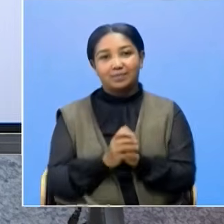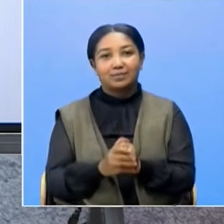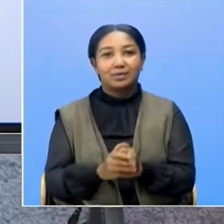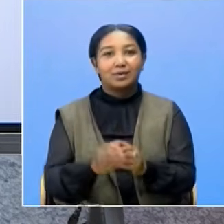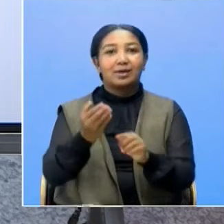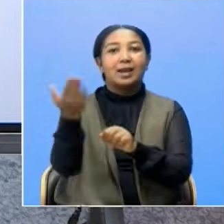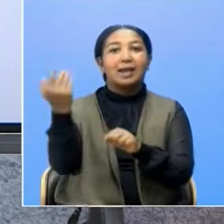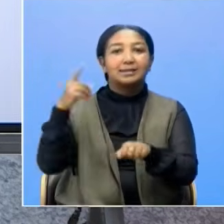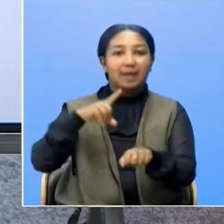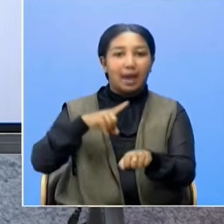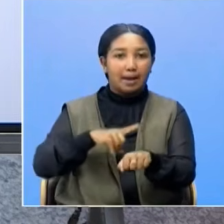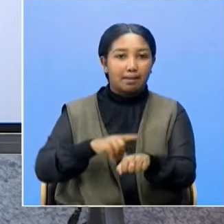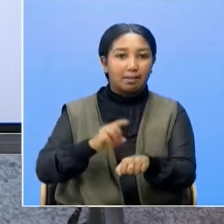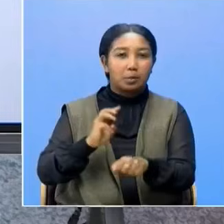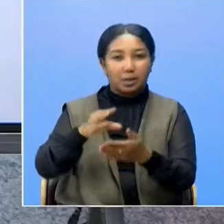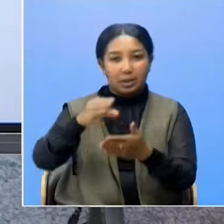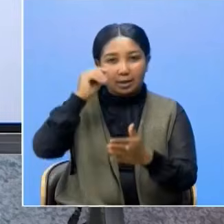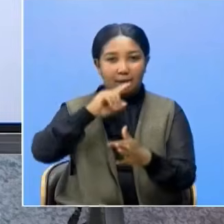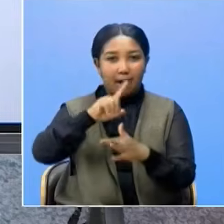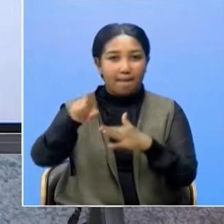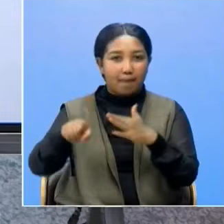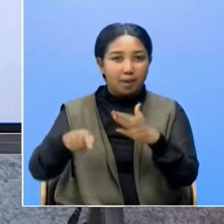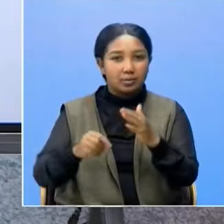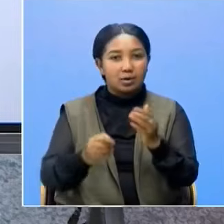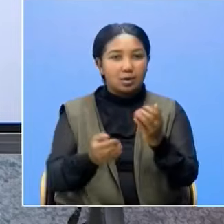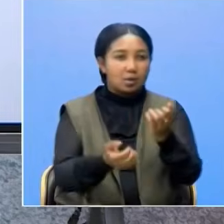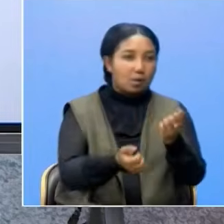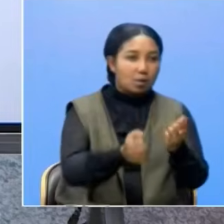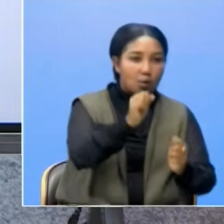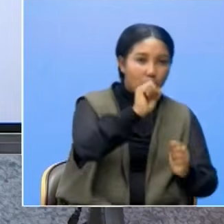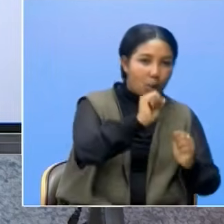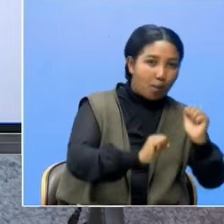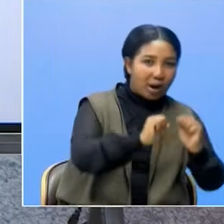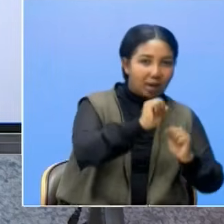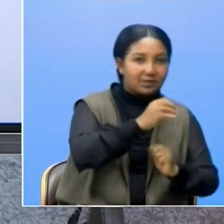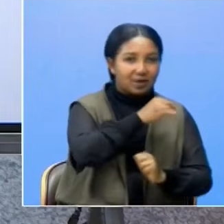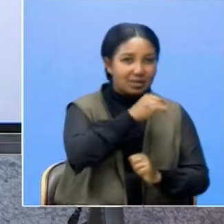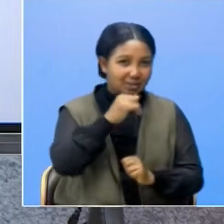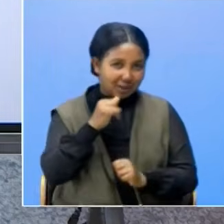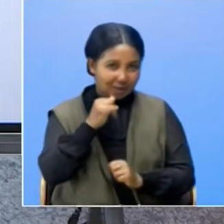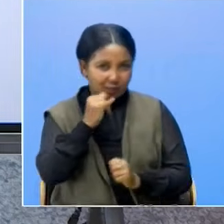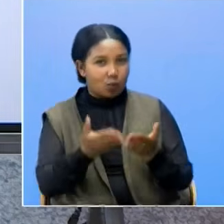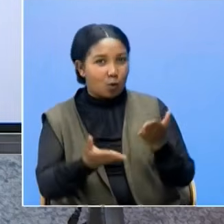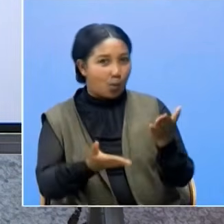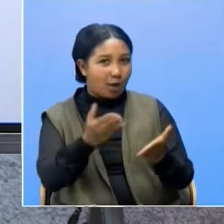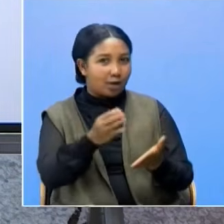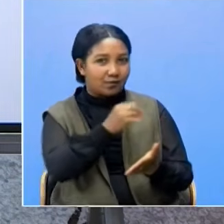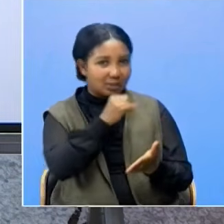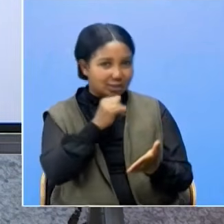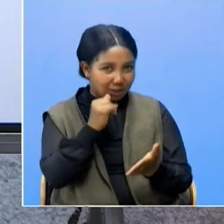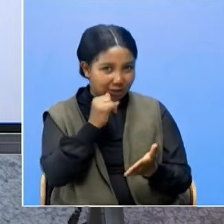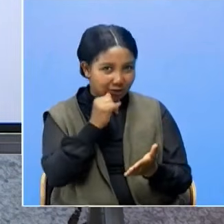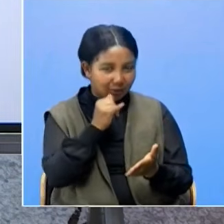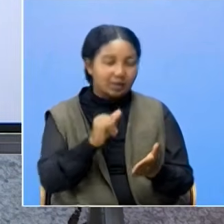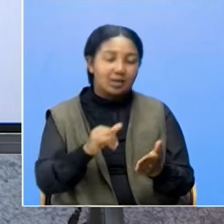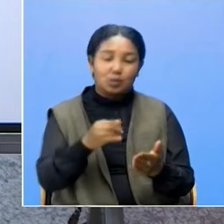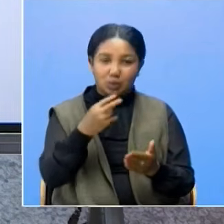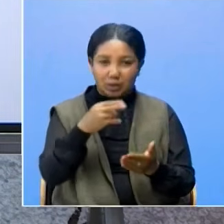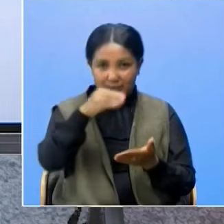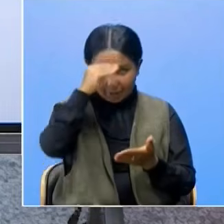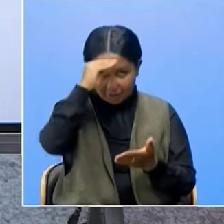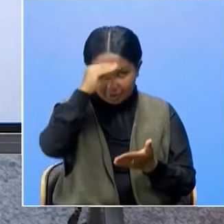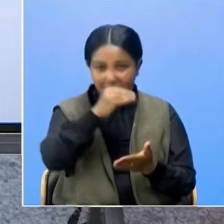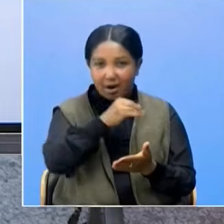last time we have seen about the comparative adjectives. Yes, we have seen the adjectives and we see what?